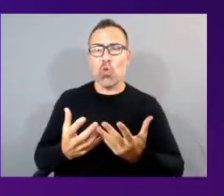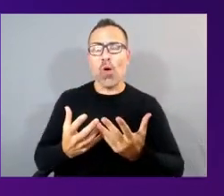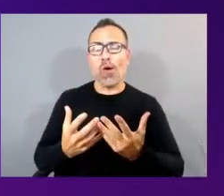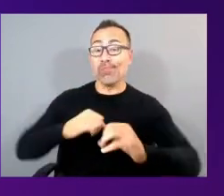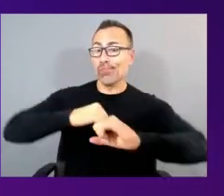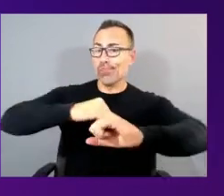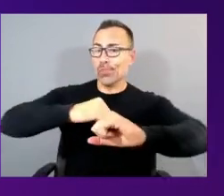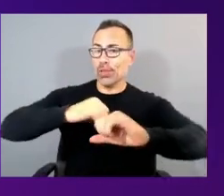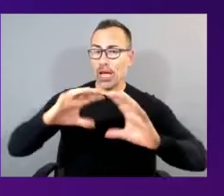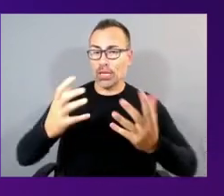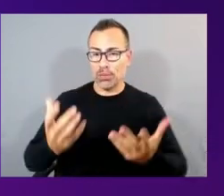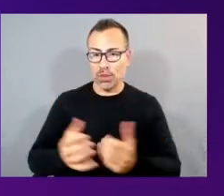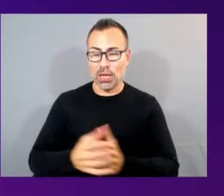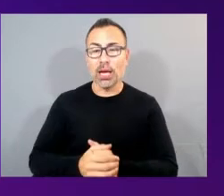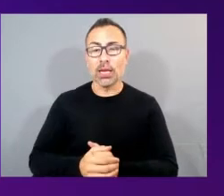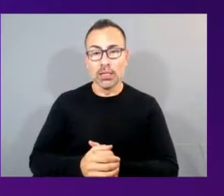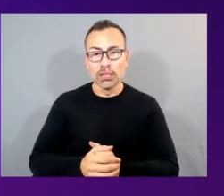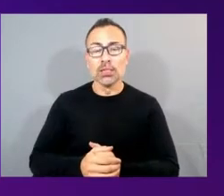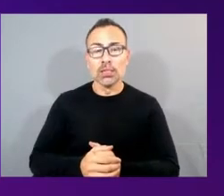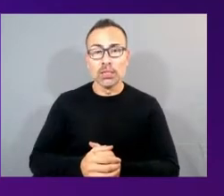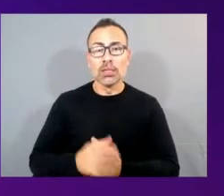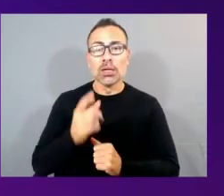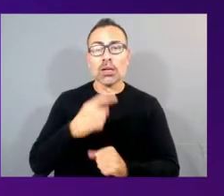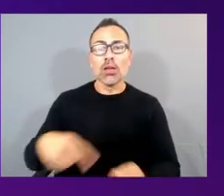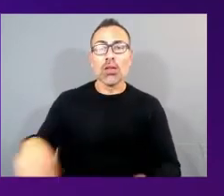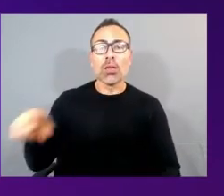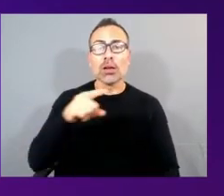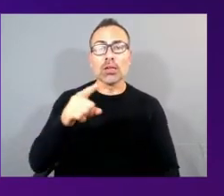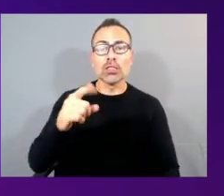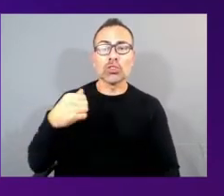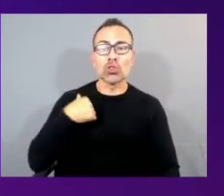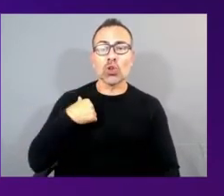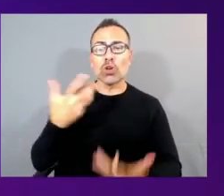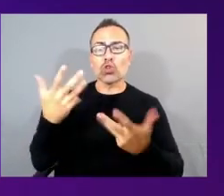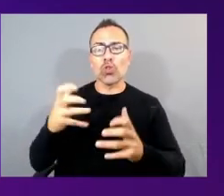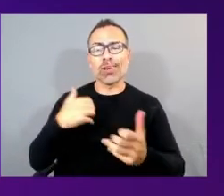ammonia, and zero-emission energy solutions.